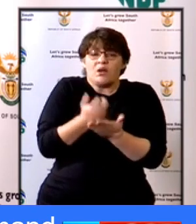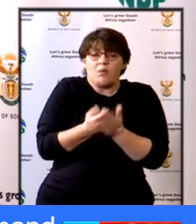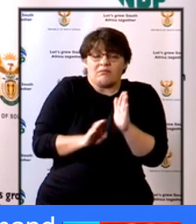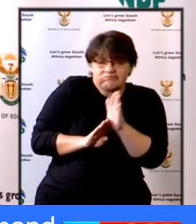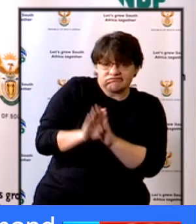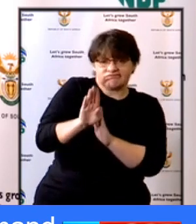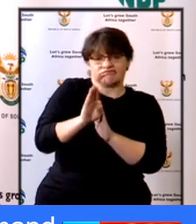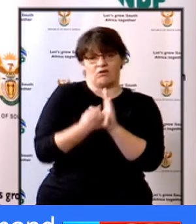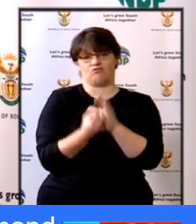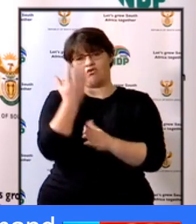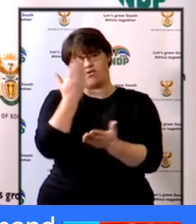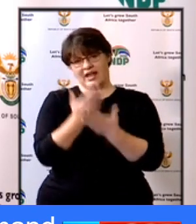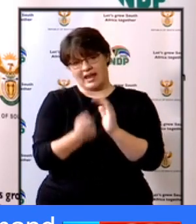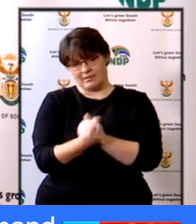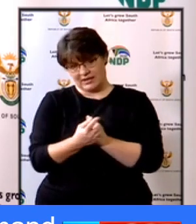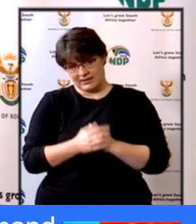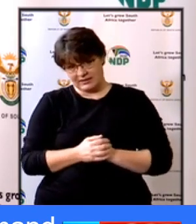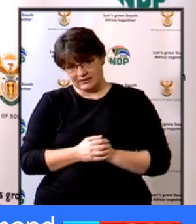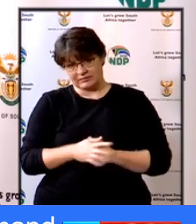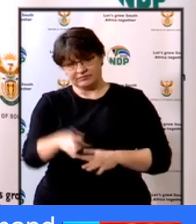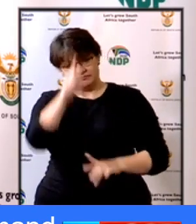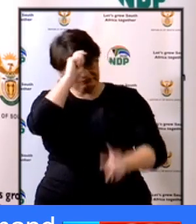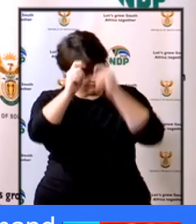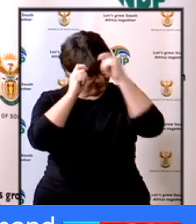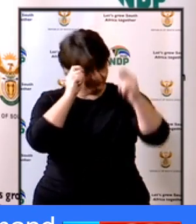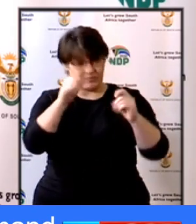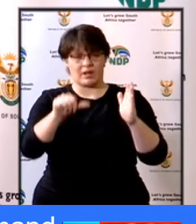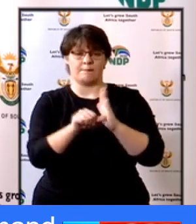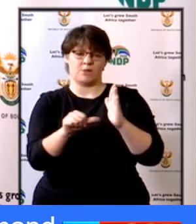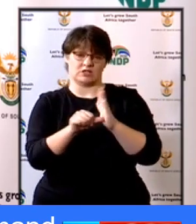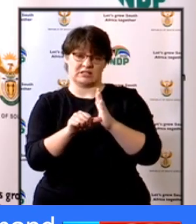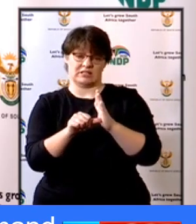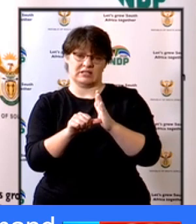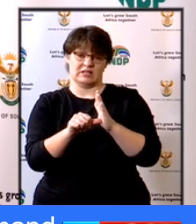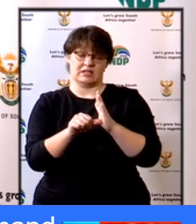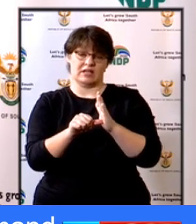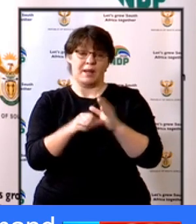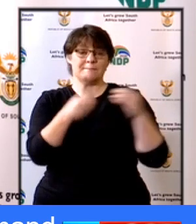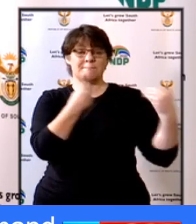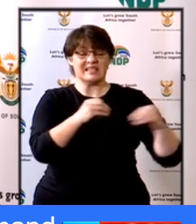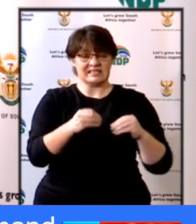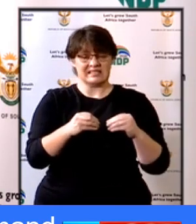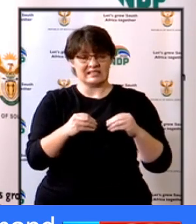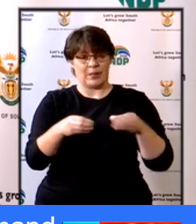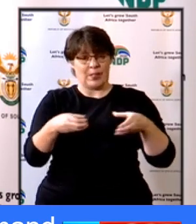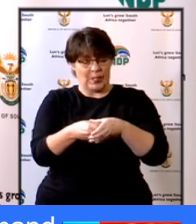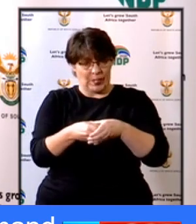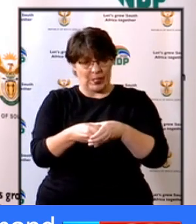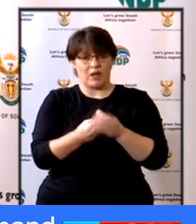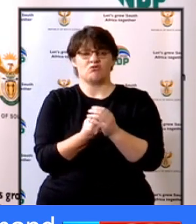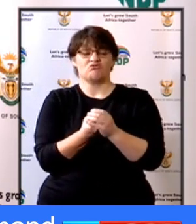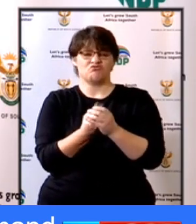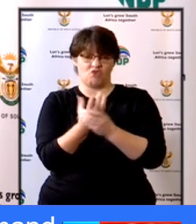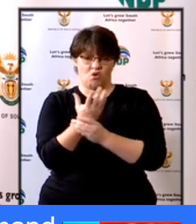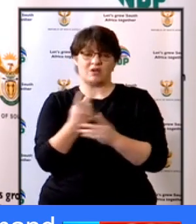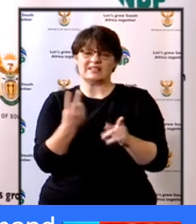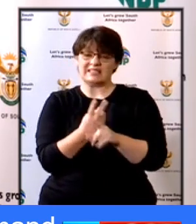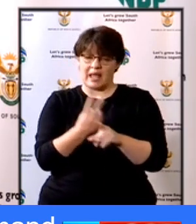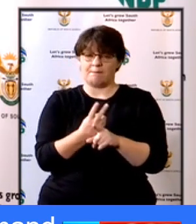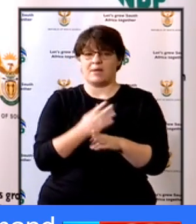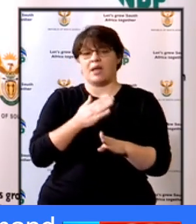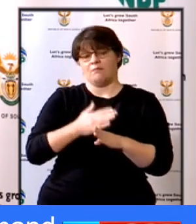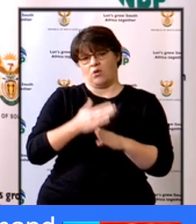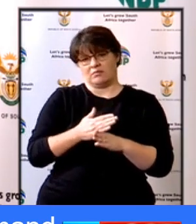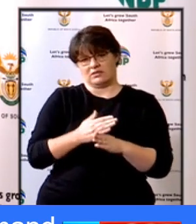growth. And they too recognize the importance of growing the small business sector and employment creation. So as